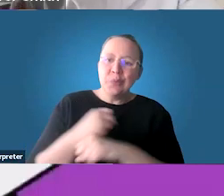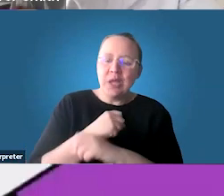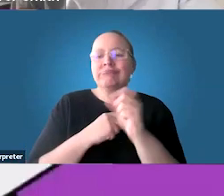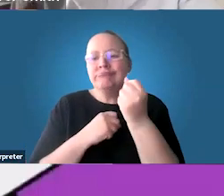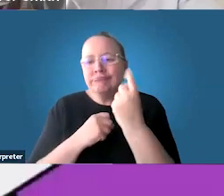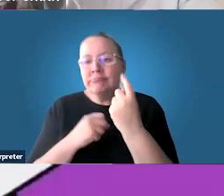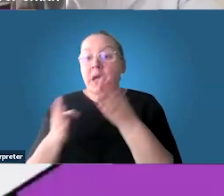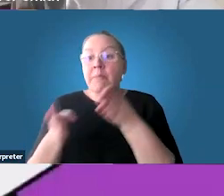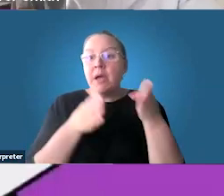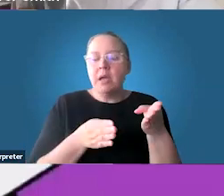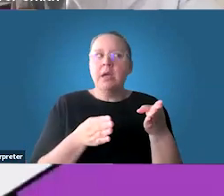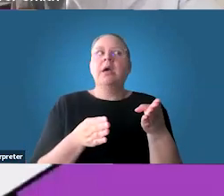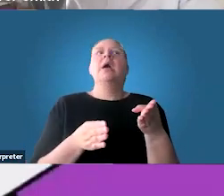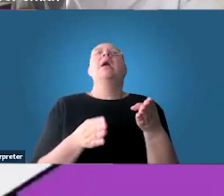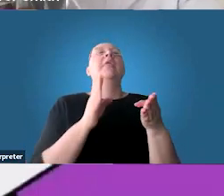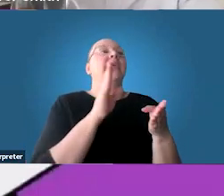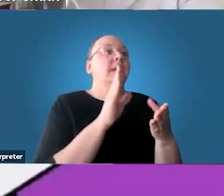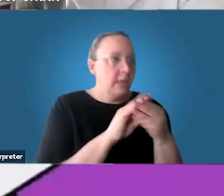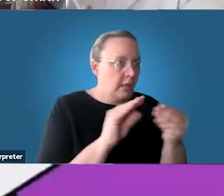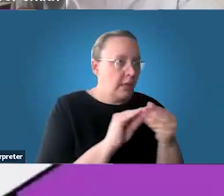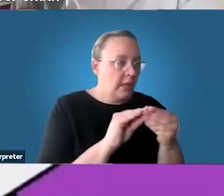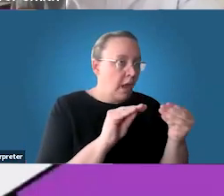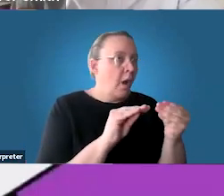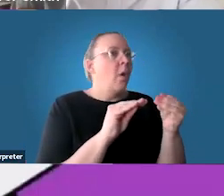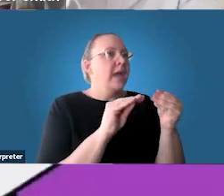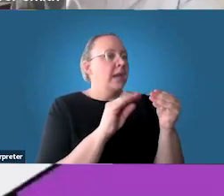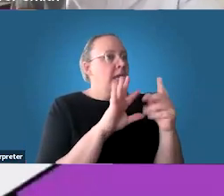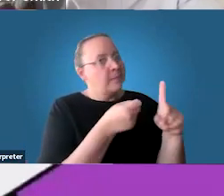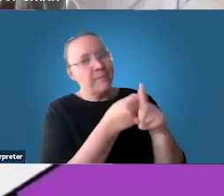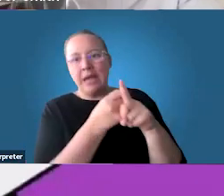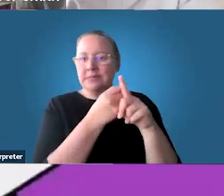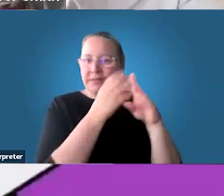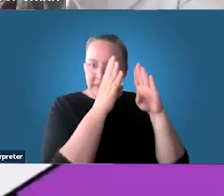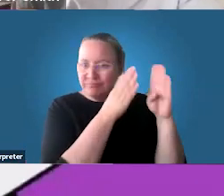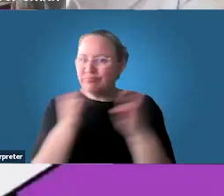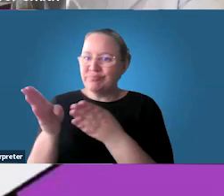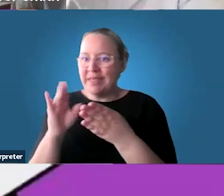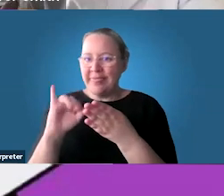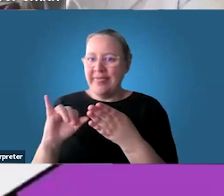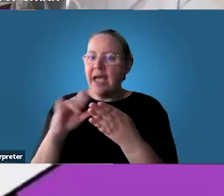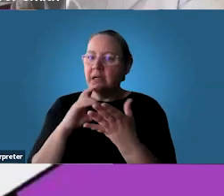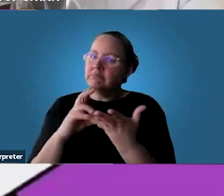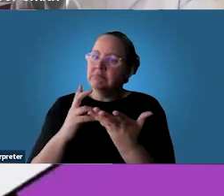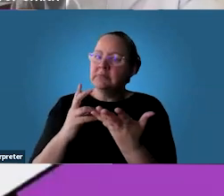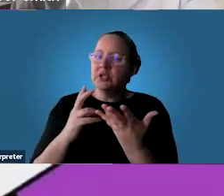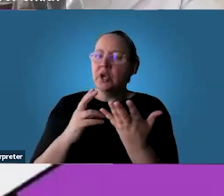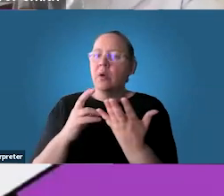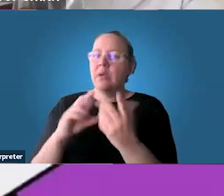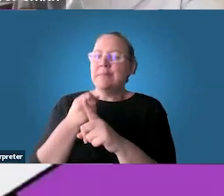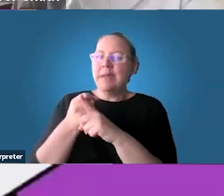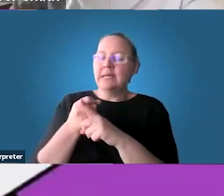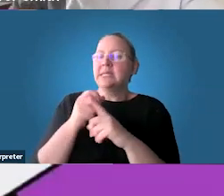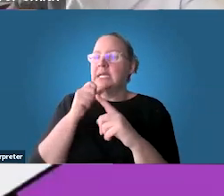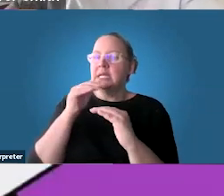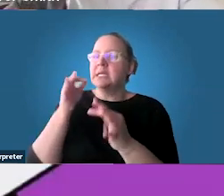when they shift the dominant narratives of a society. And of course, what we're talking about today are narratives that uphold an unjust system. And so